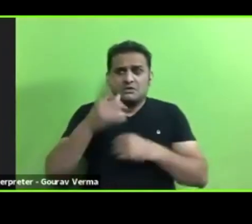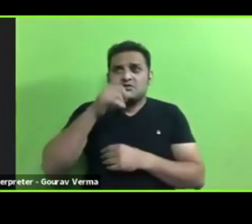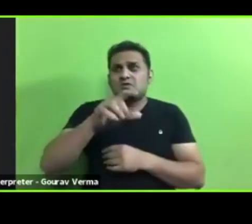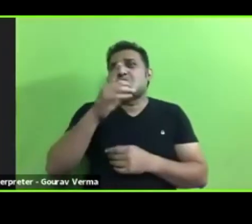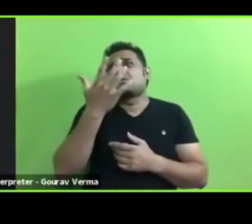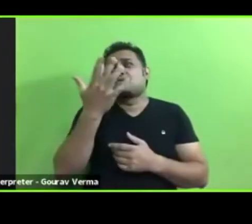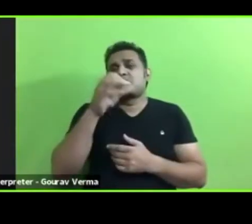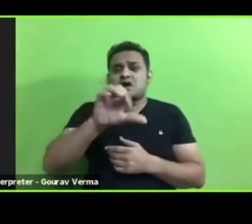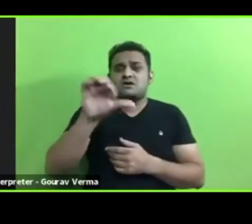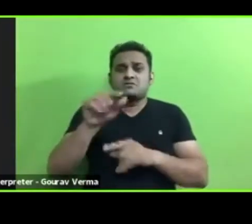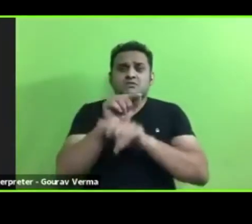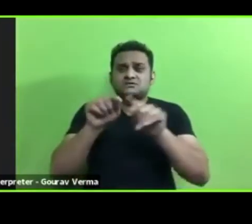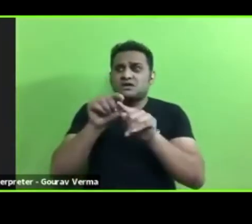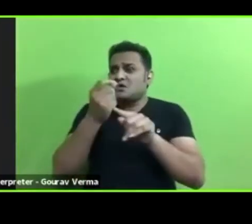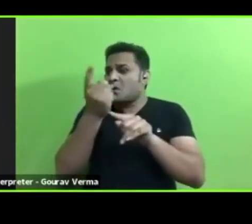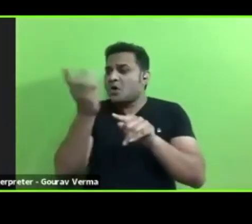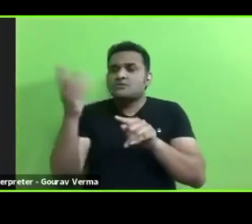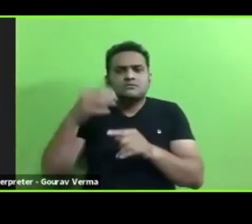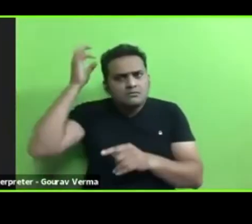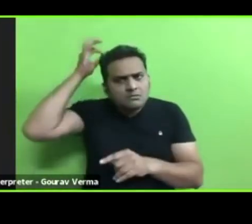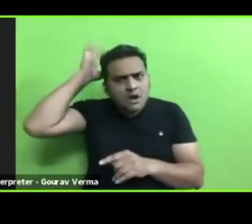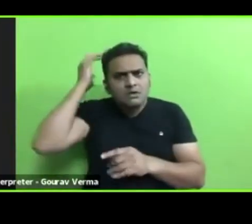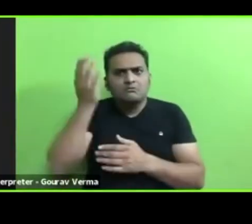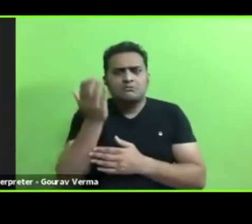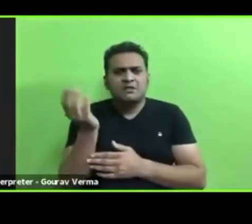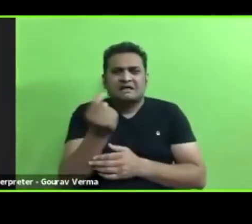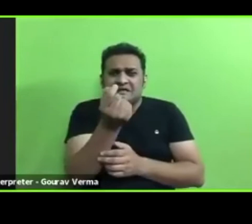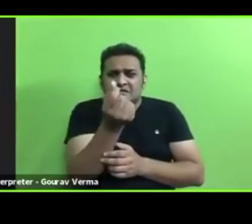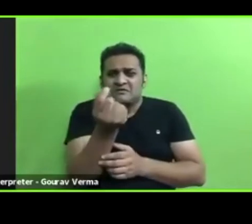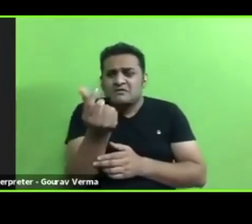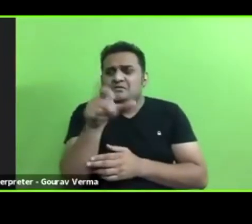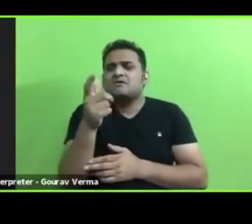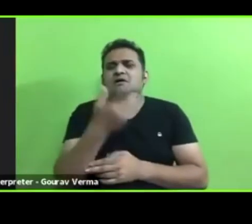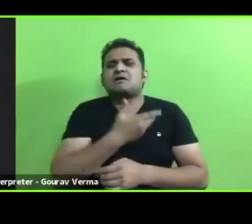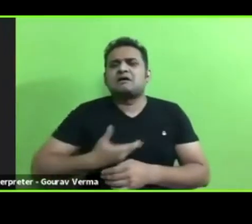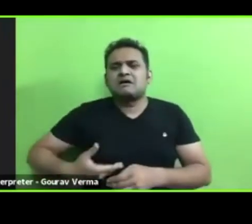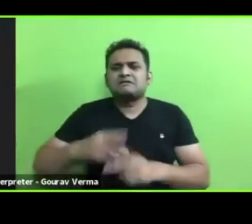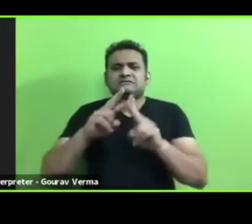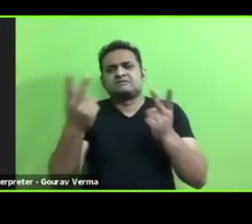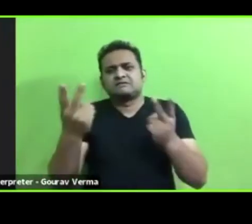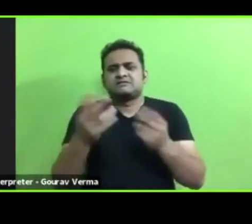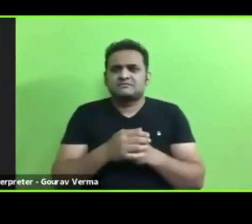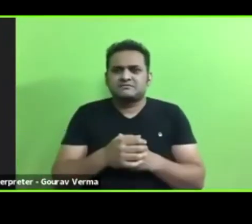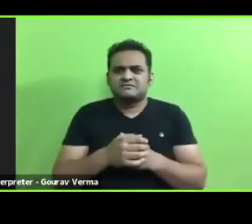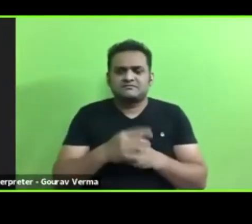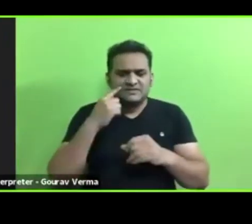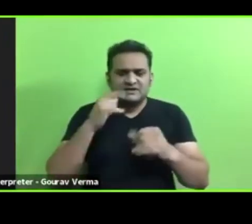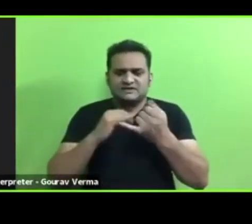99% of them are Brahmins. A few belong to another caste group called the Isevelalas.